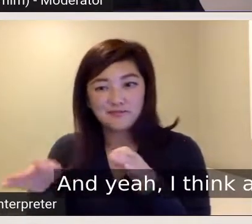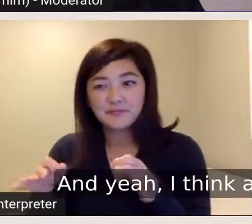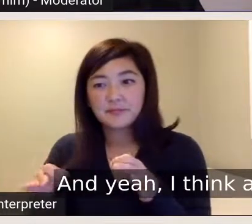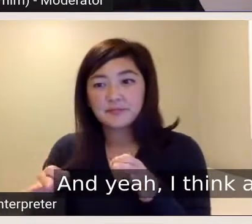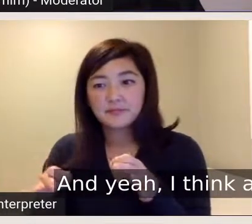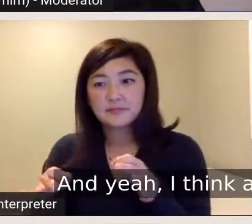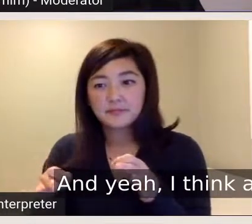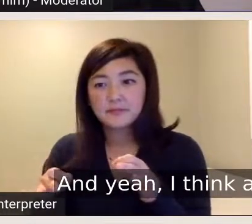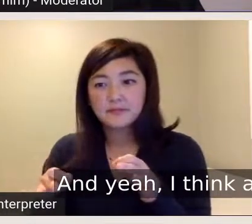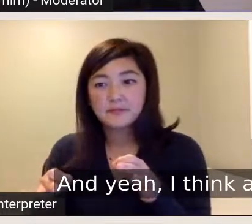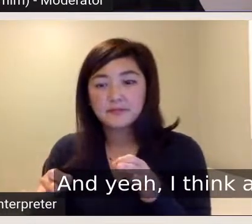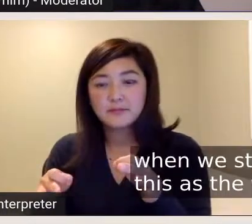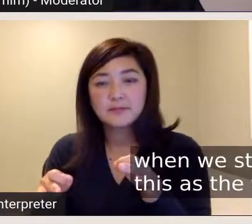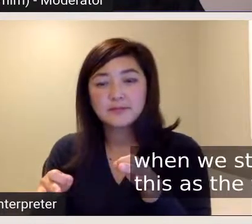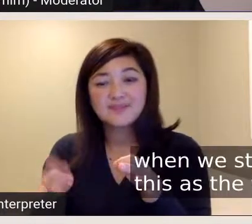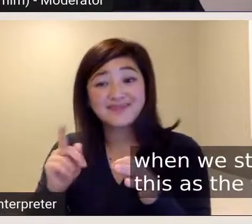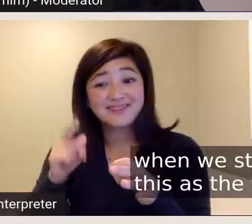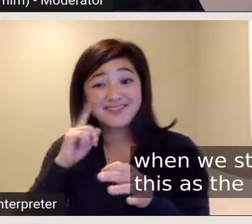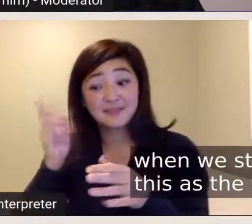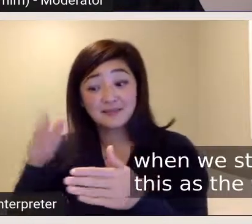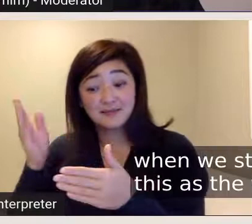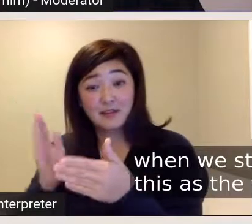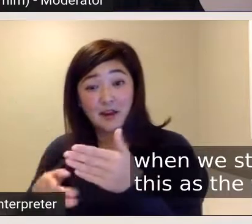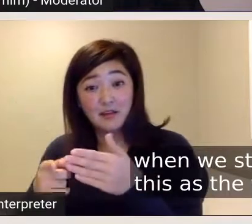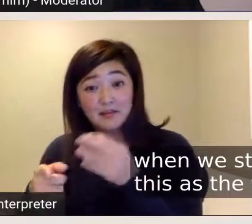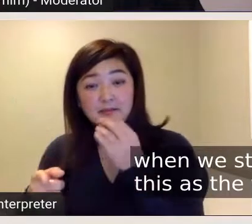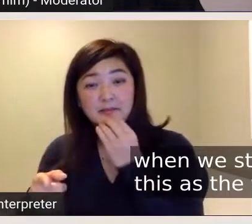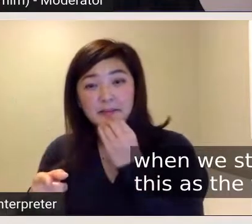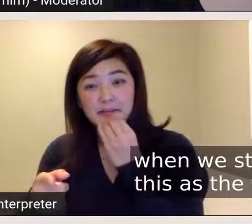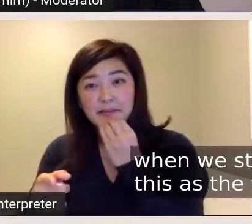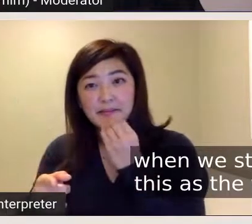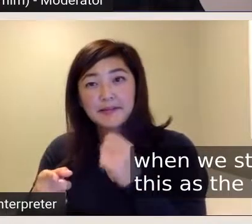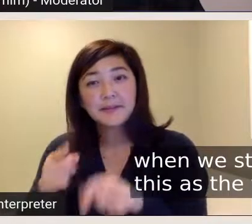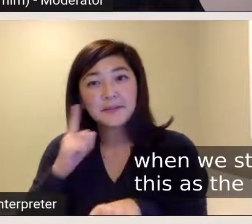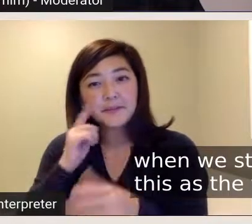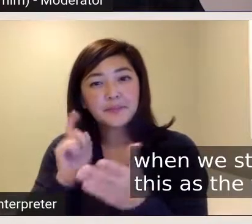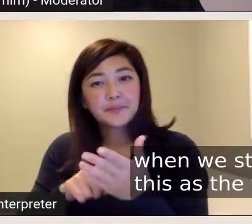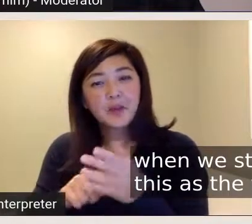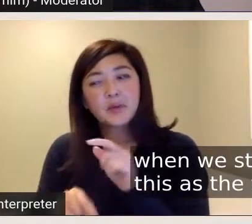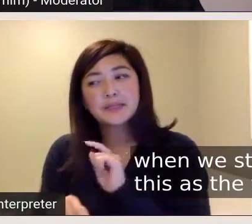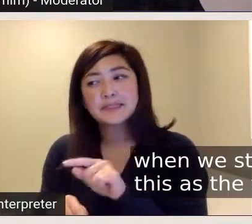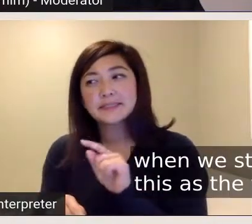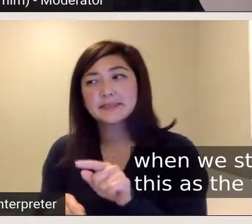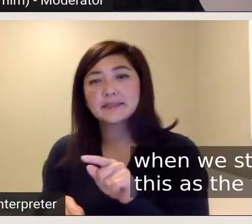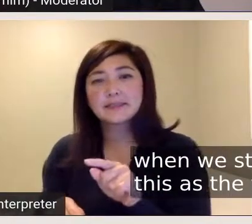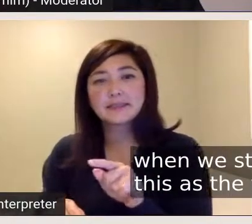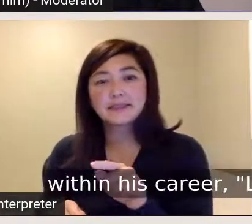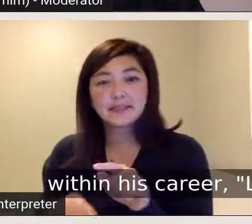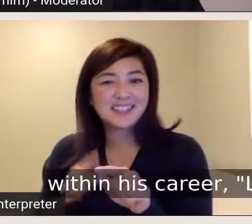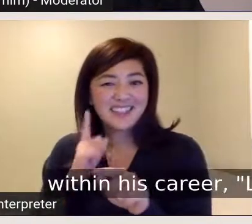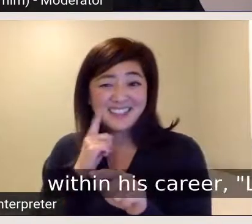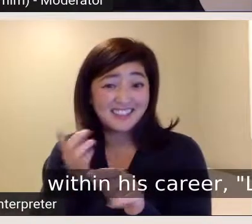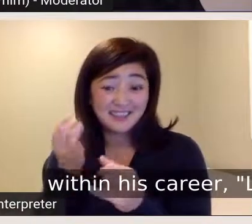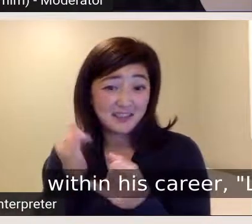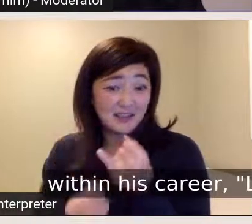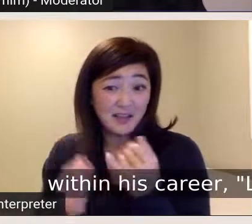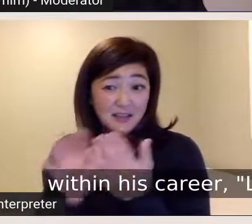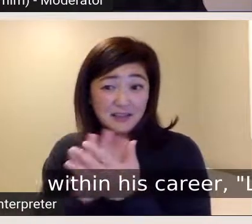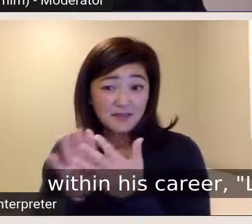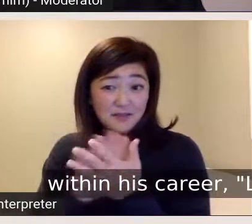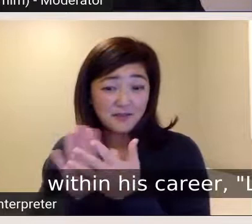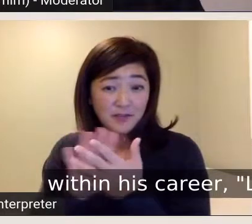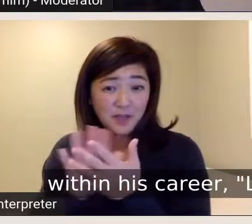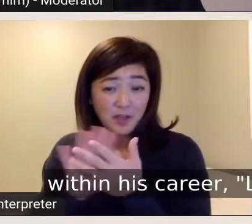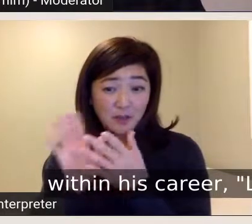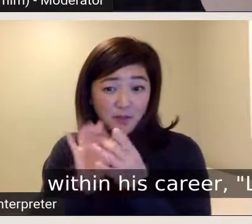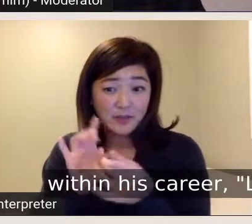I think at the very end here, when we start to look at this as the very last film within his career,